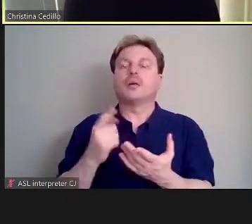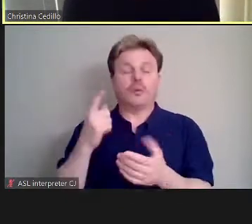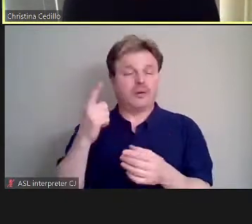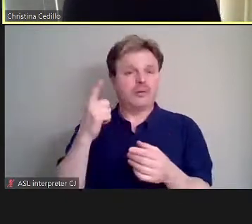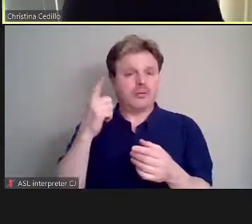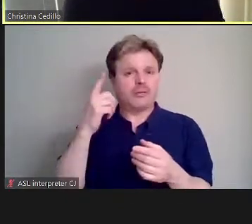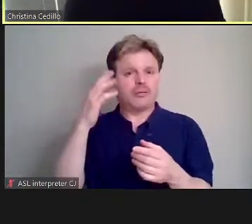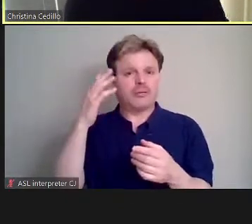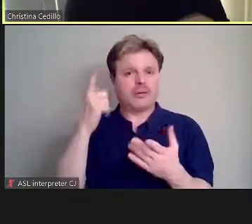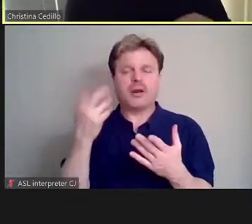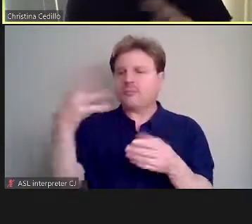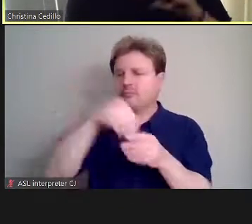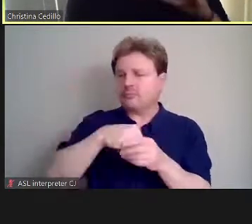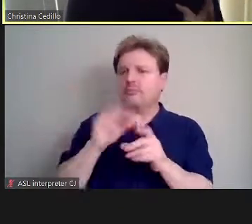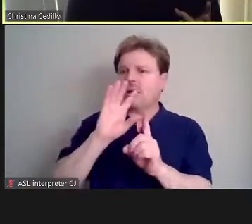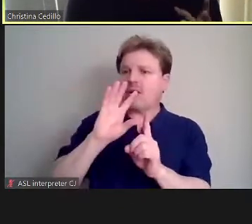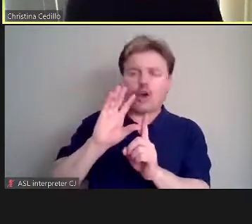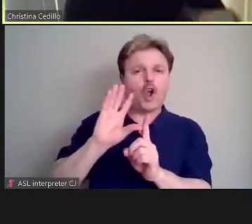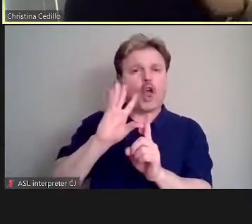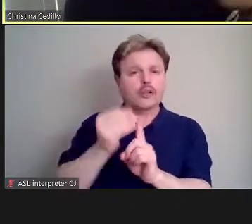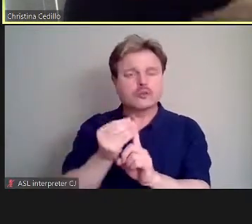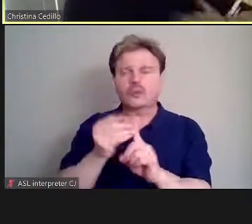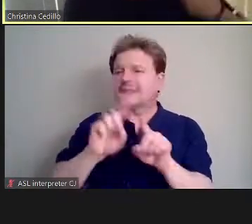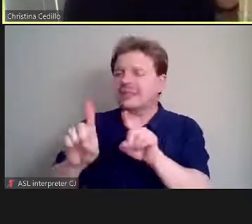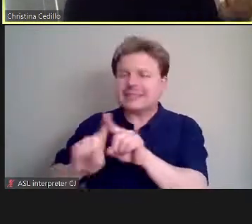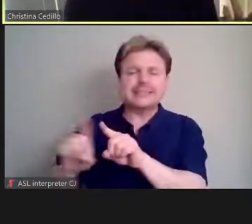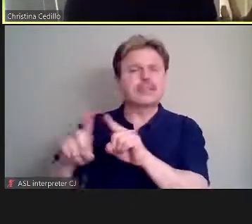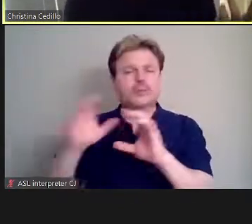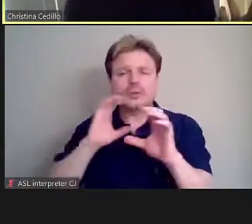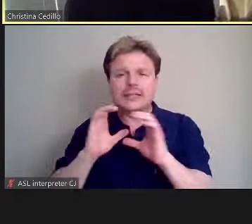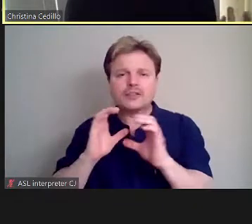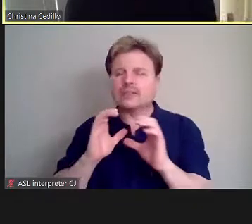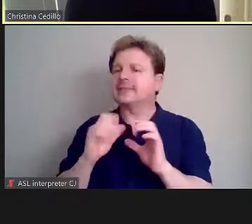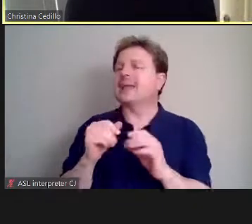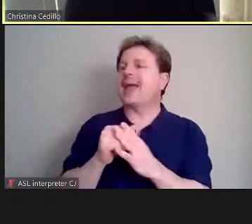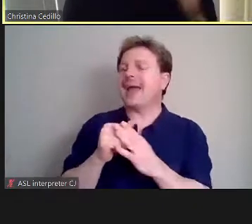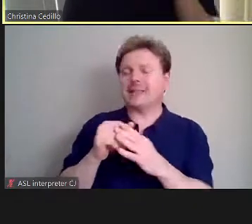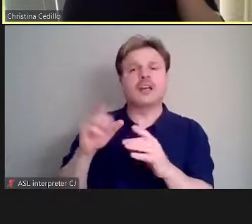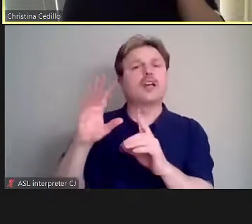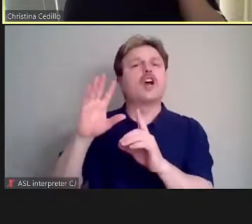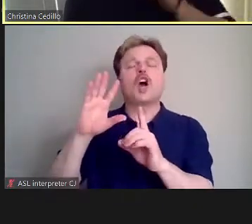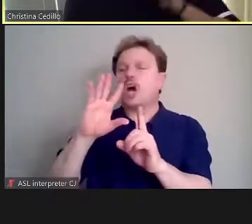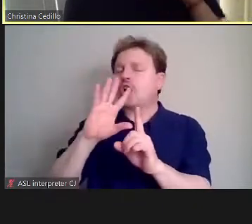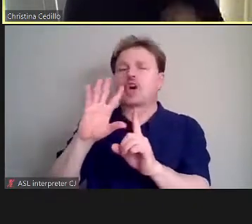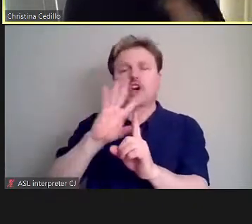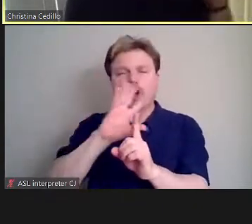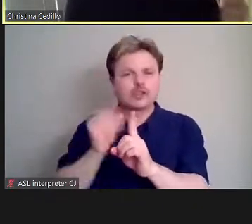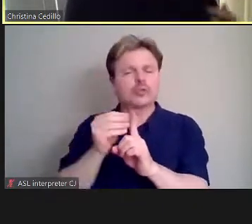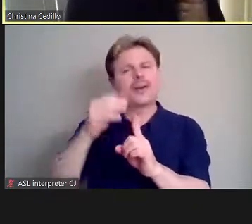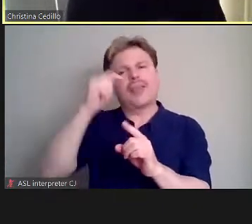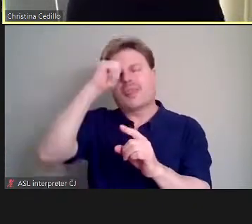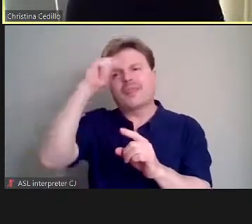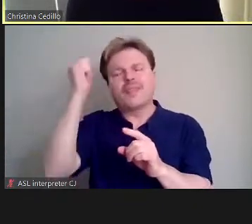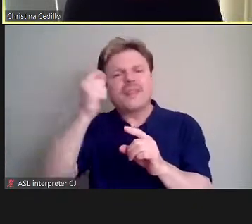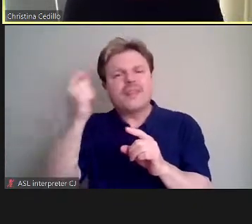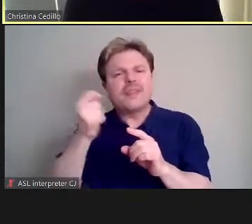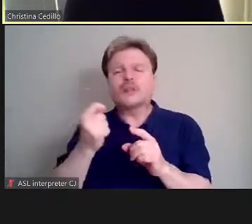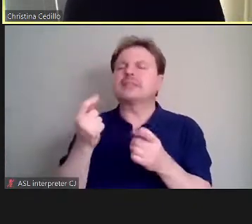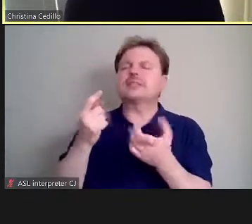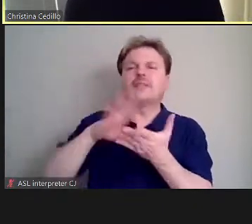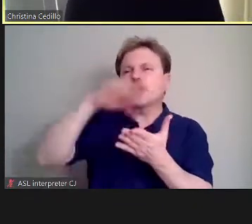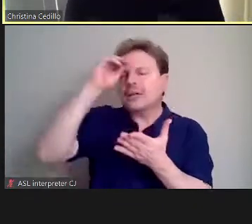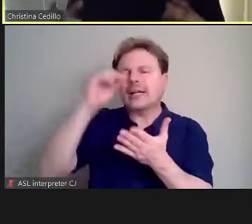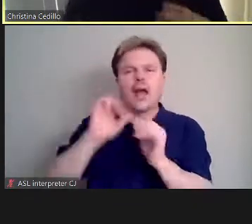and cultural epistemologies and how they show up in our writing. And so that again can also